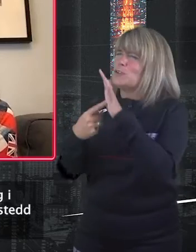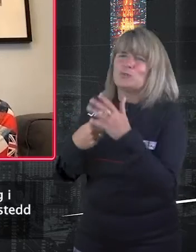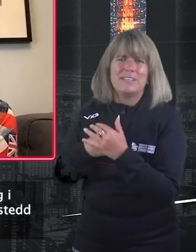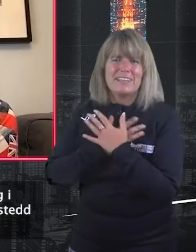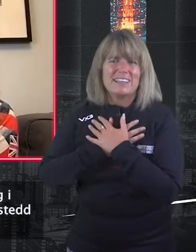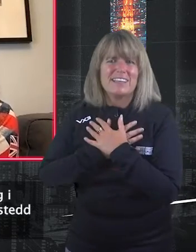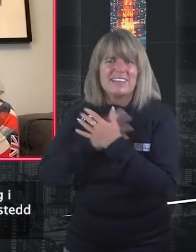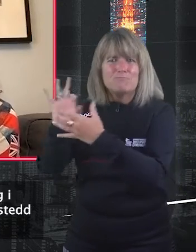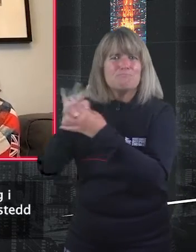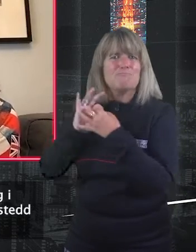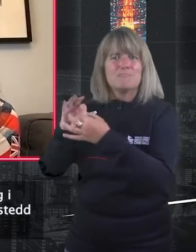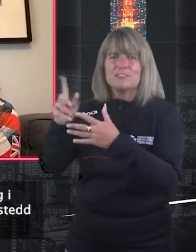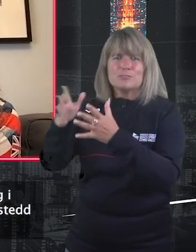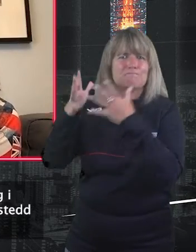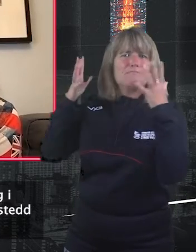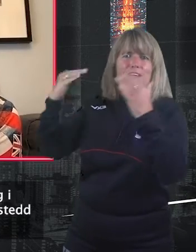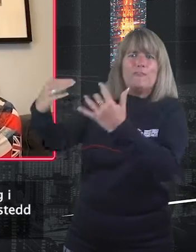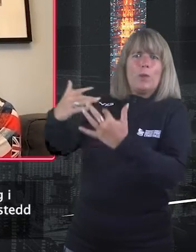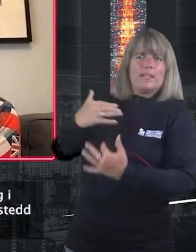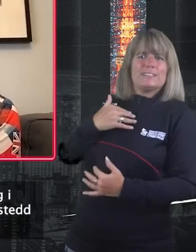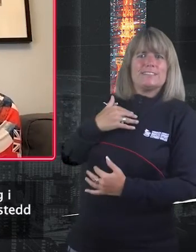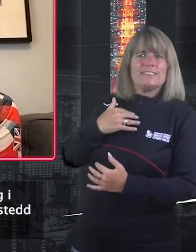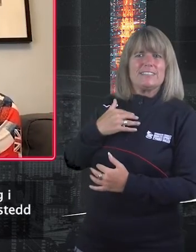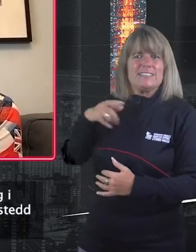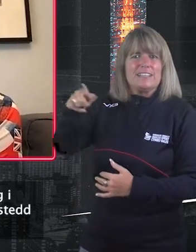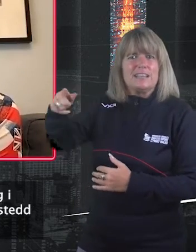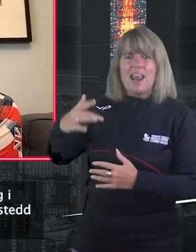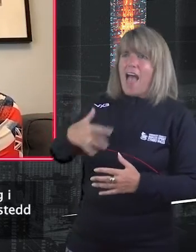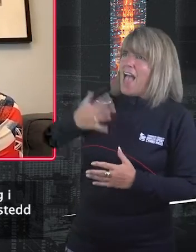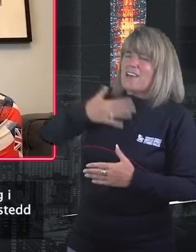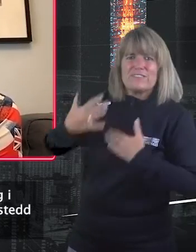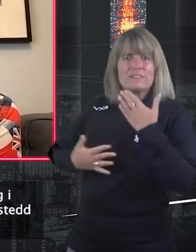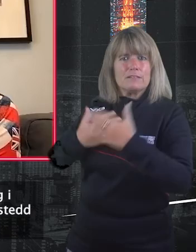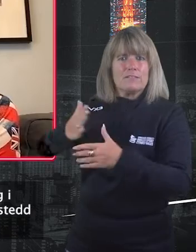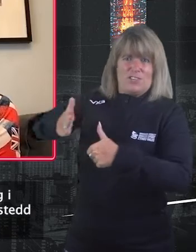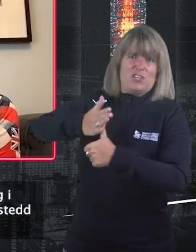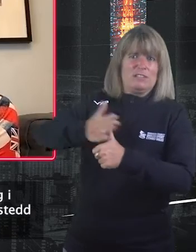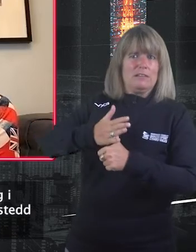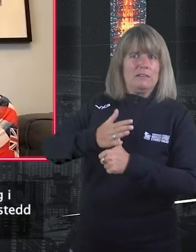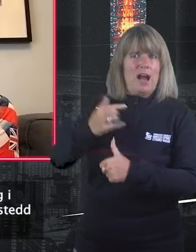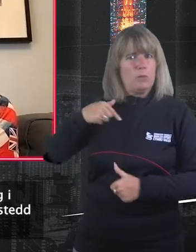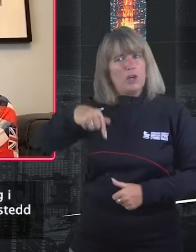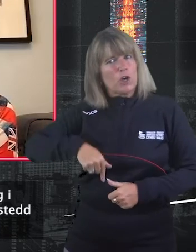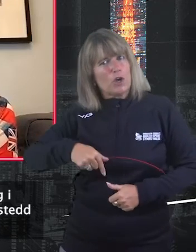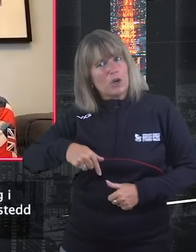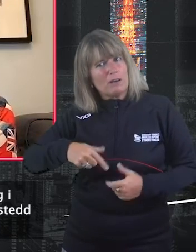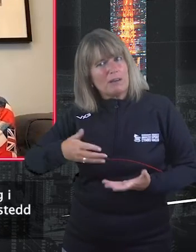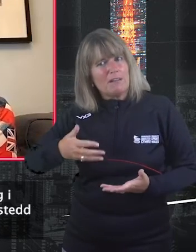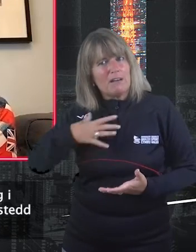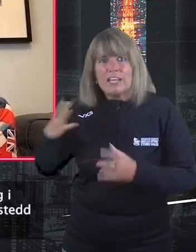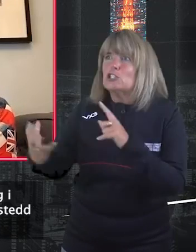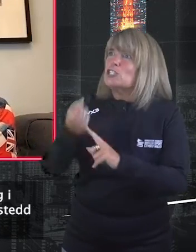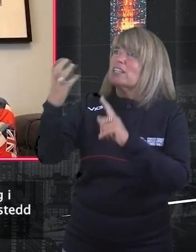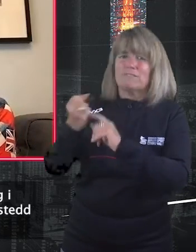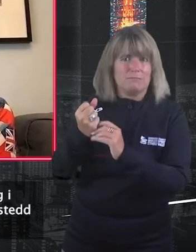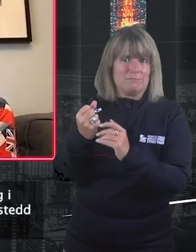witness at my wedding. He is so, so important to me, because he was just a huge, I just